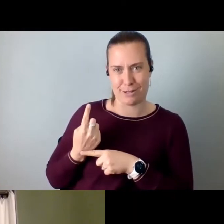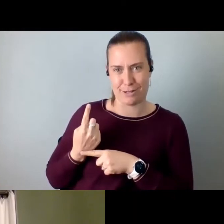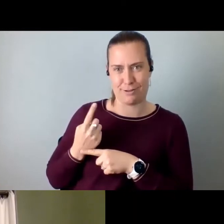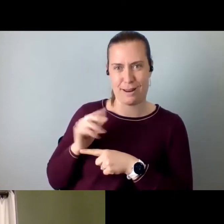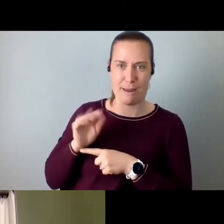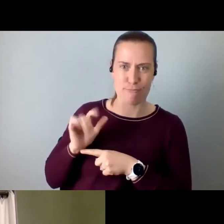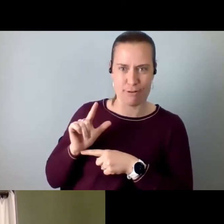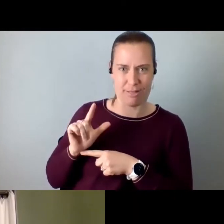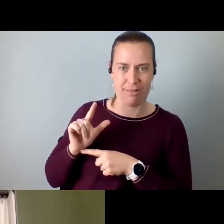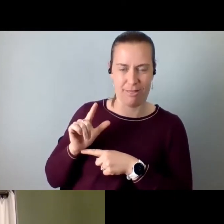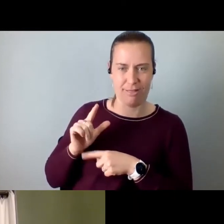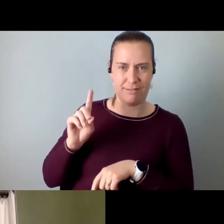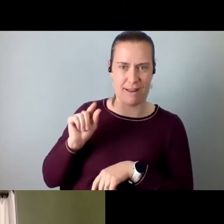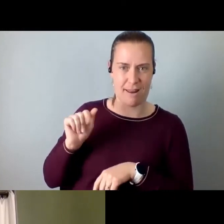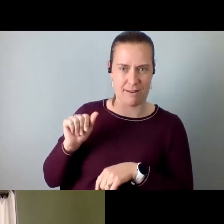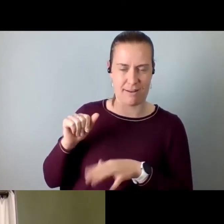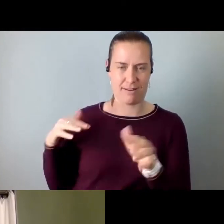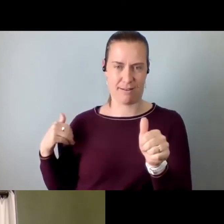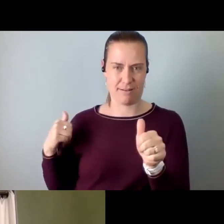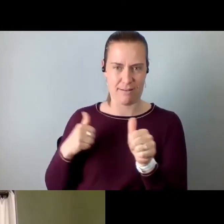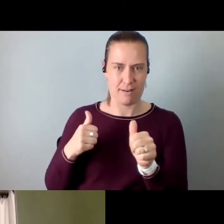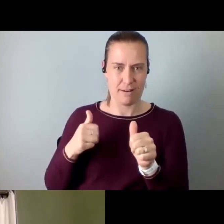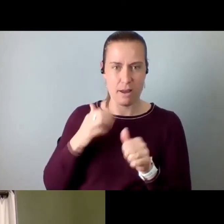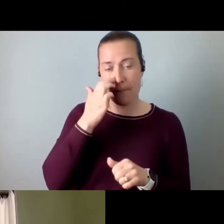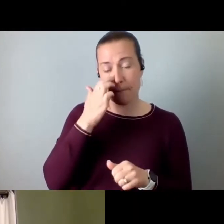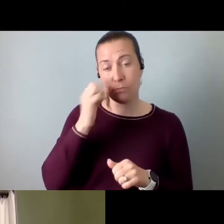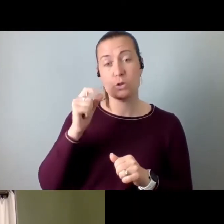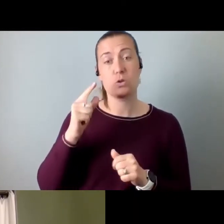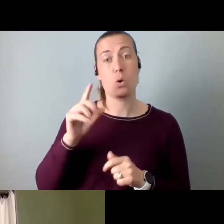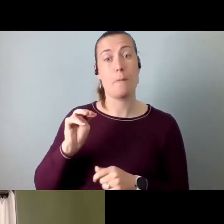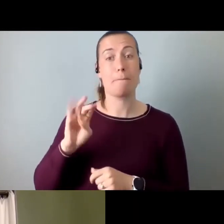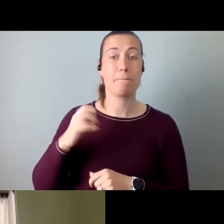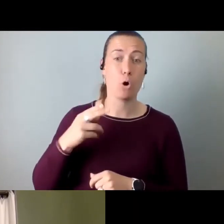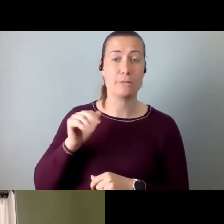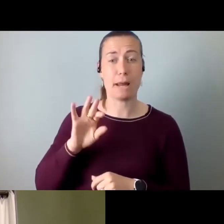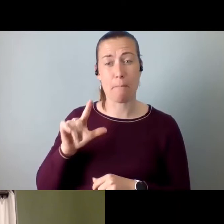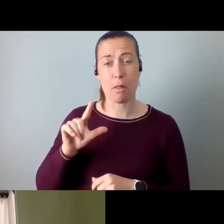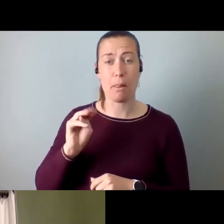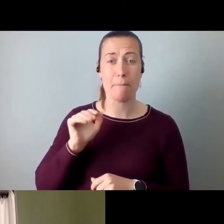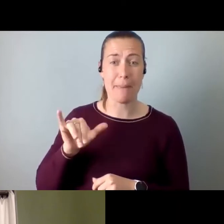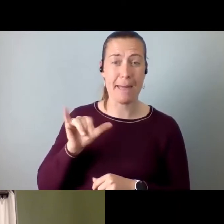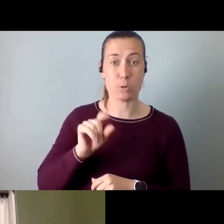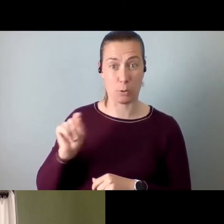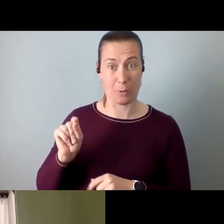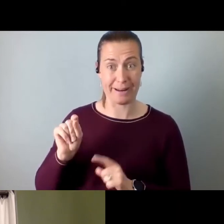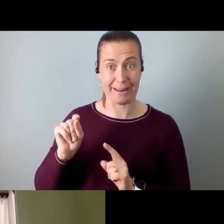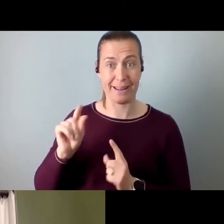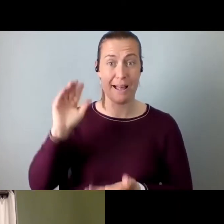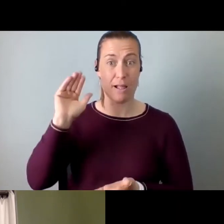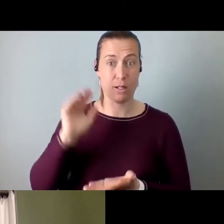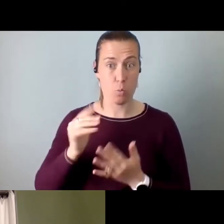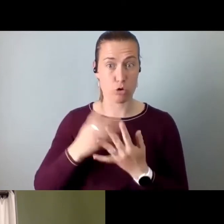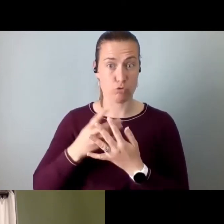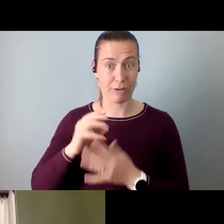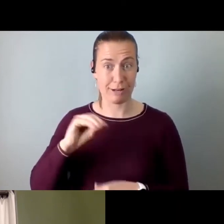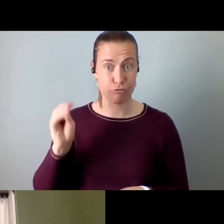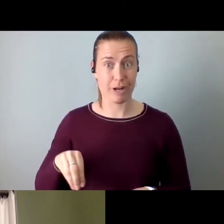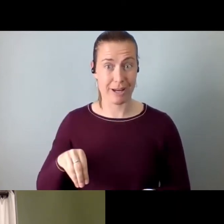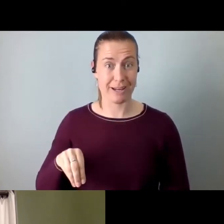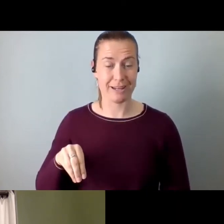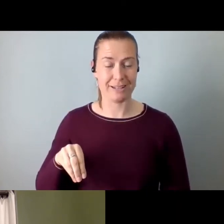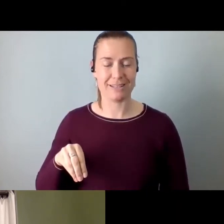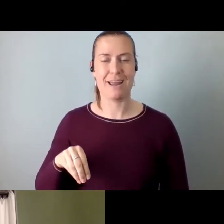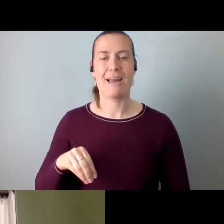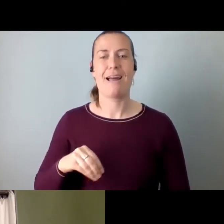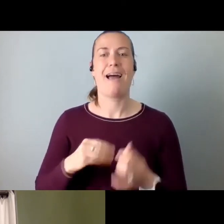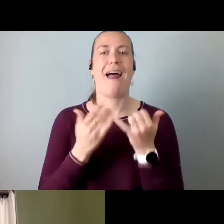And so the lowered screening rates that happened in March, April, May that you saw in each of those slides, we are